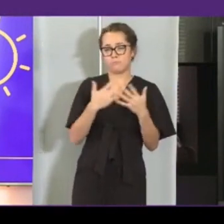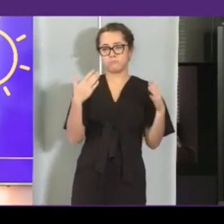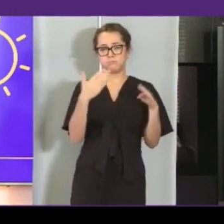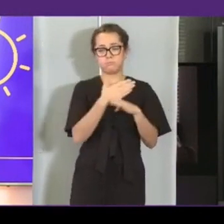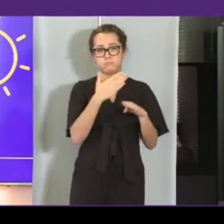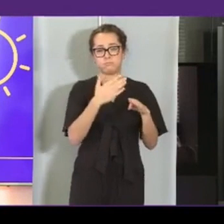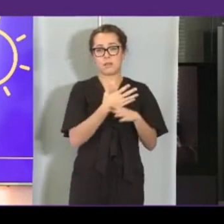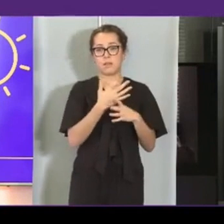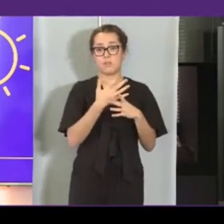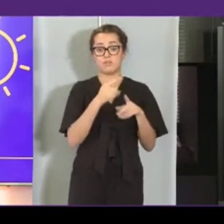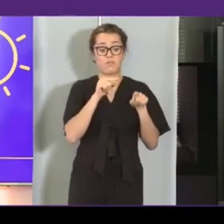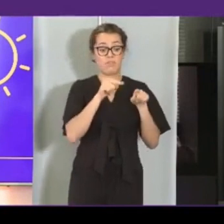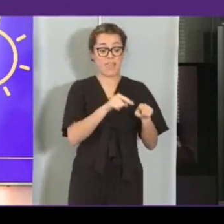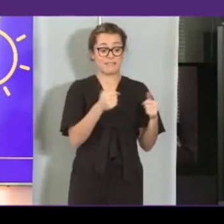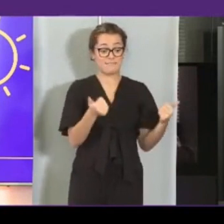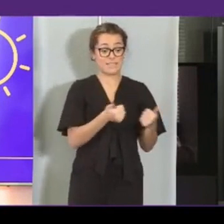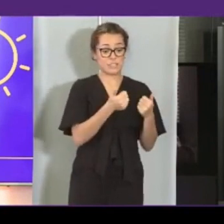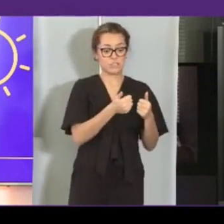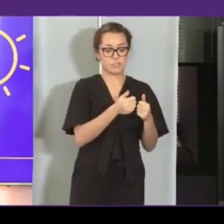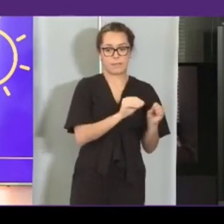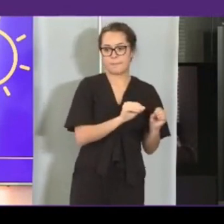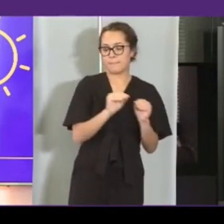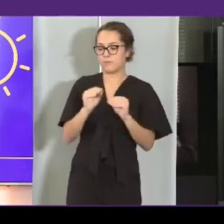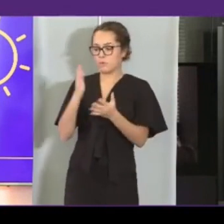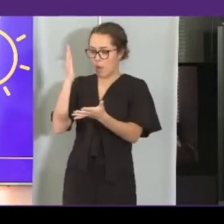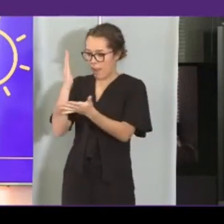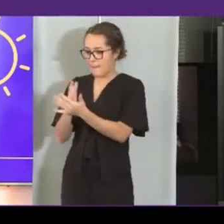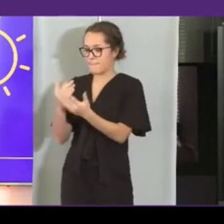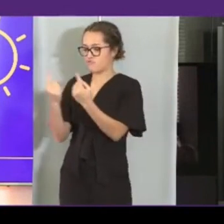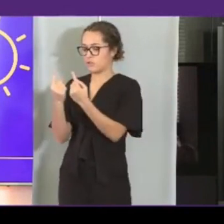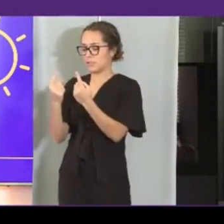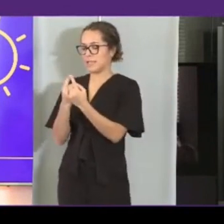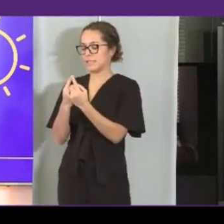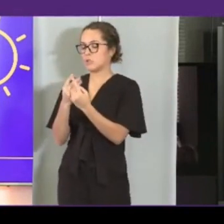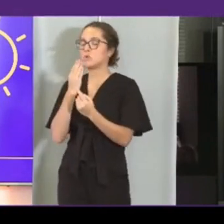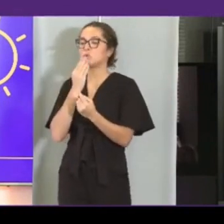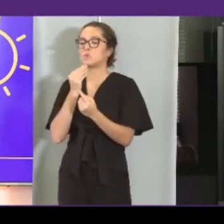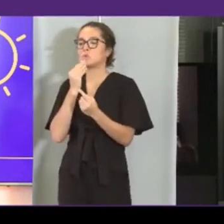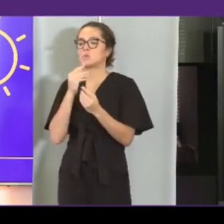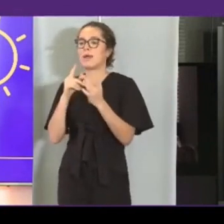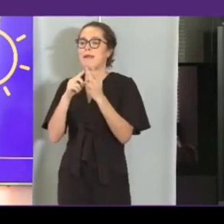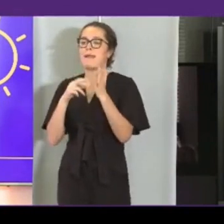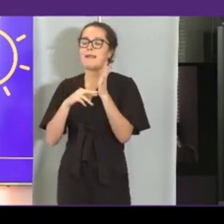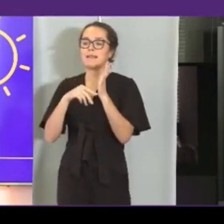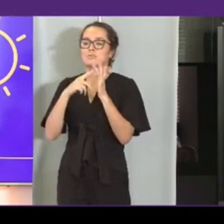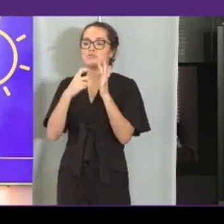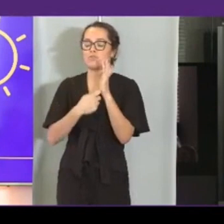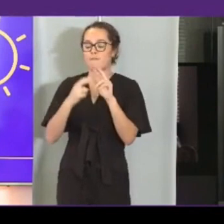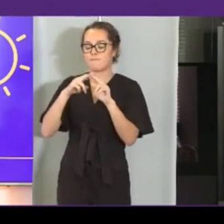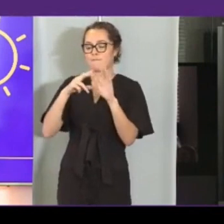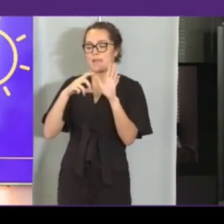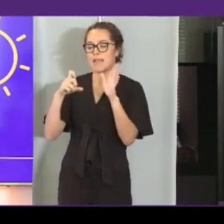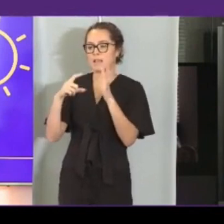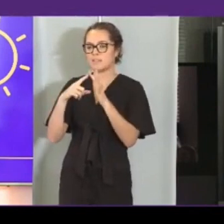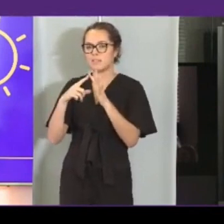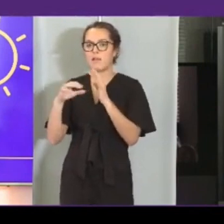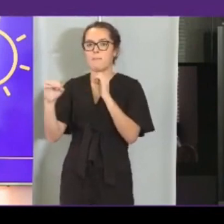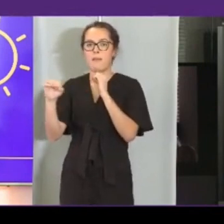websites and mobile applications to physical products, user interfaces on various products, as well as also